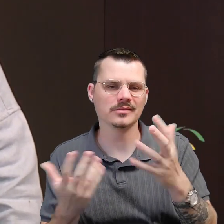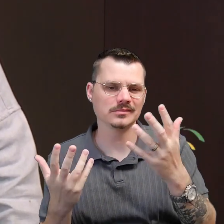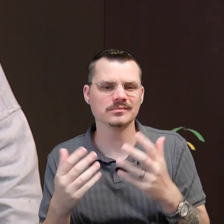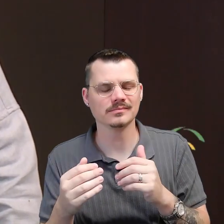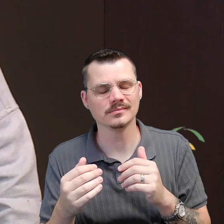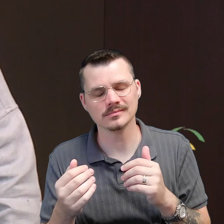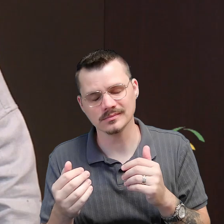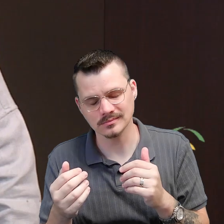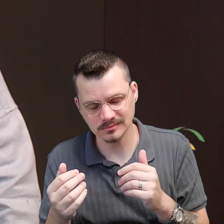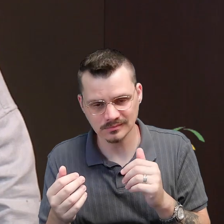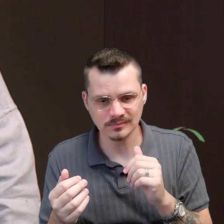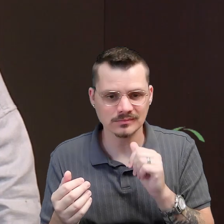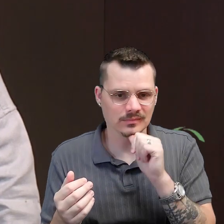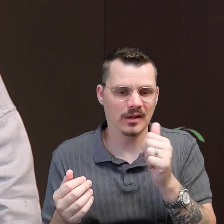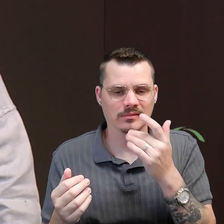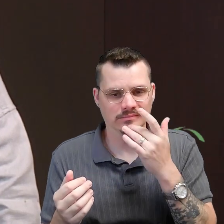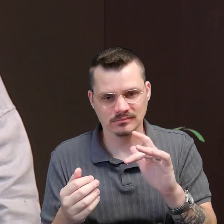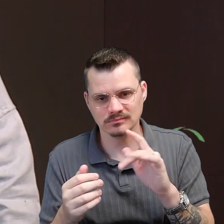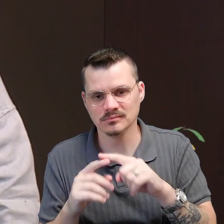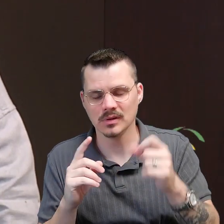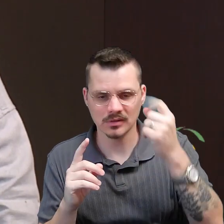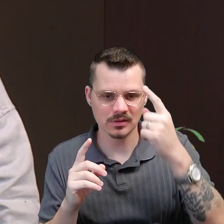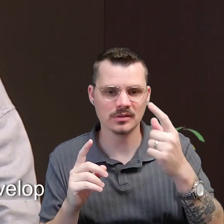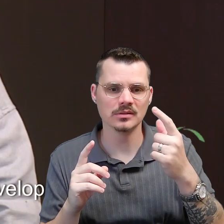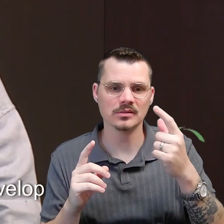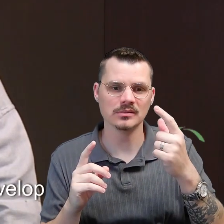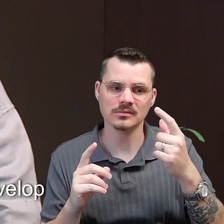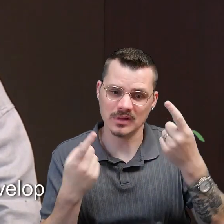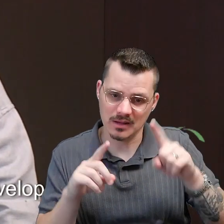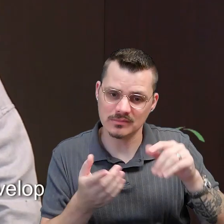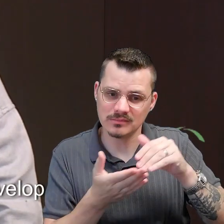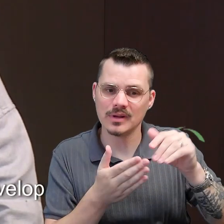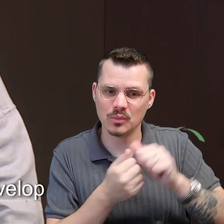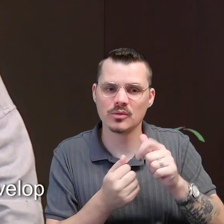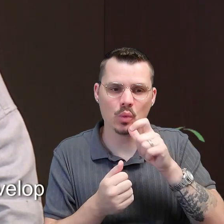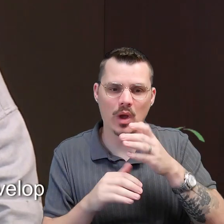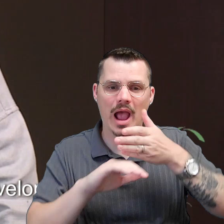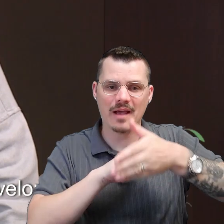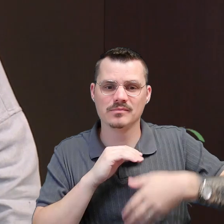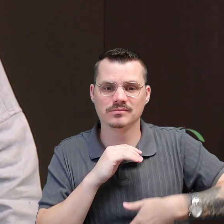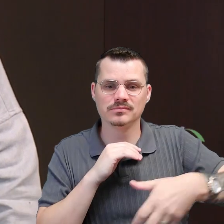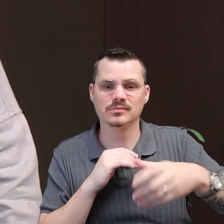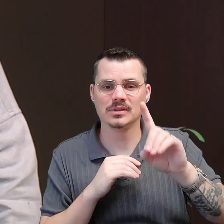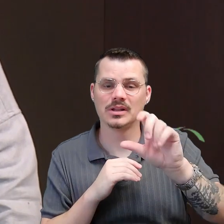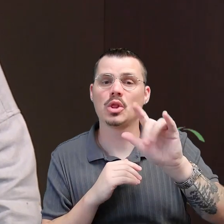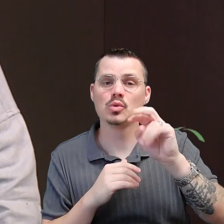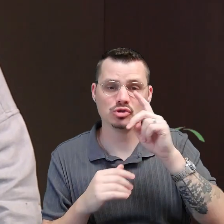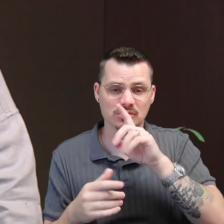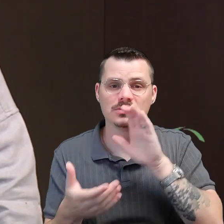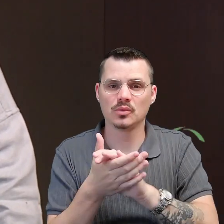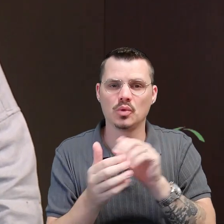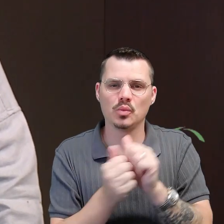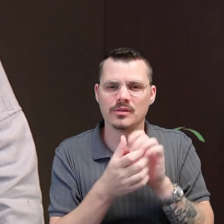a horrible and not unheard of postpartum delusion in people that develop postpartum